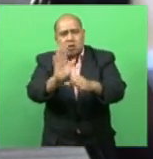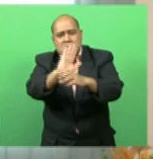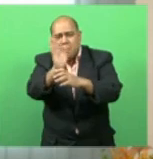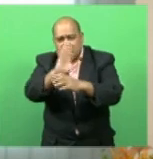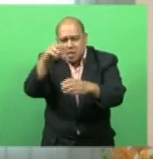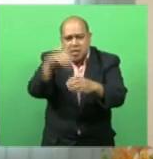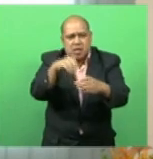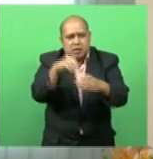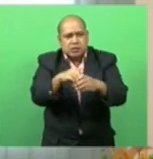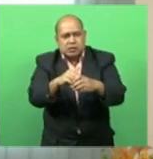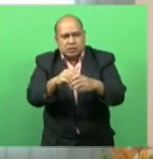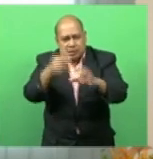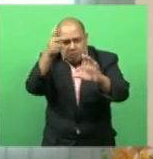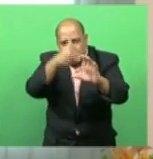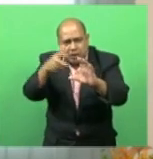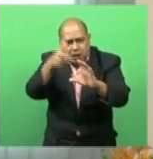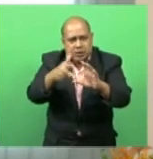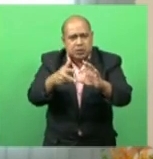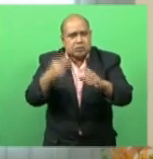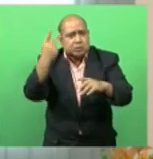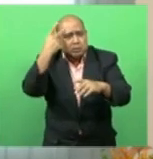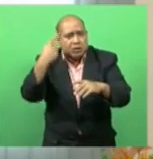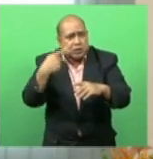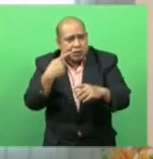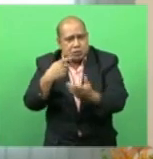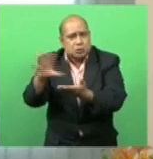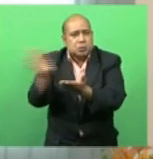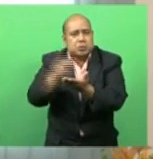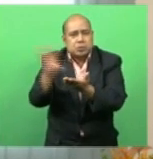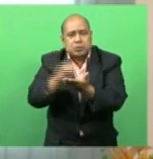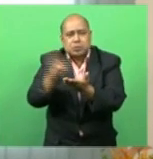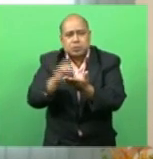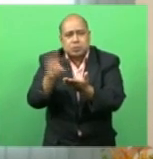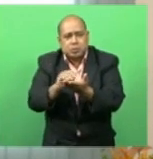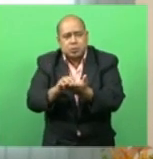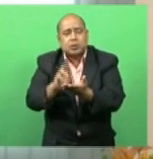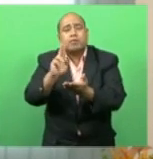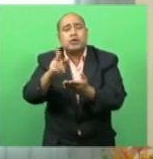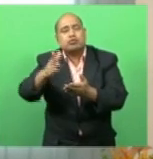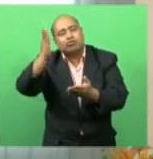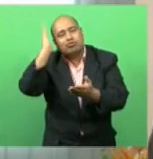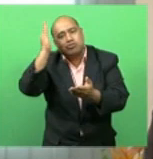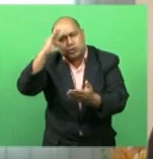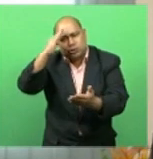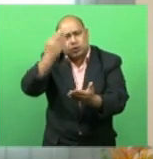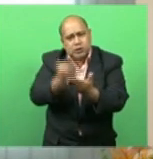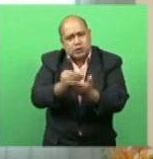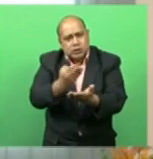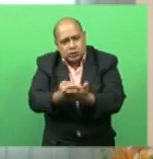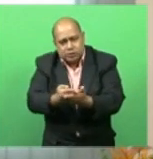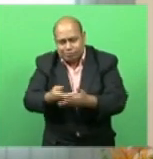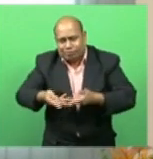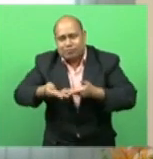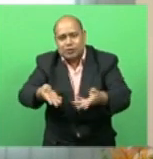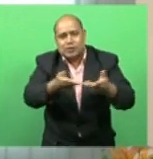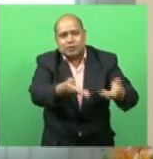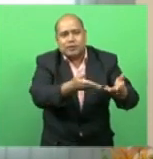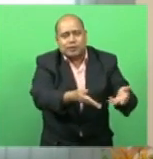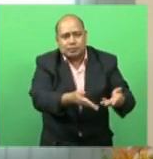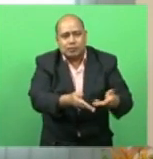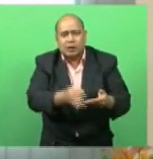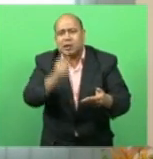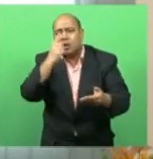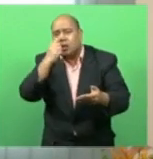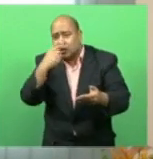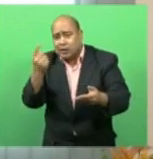media. Parents are downloading material at night to print off for the school, for the children. A lot more people using data to keep in touch